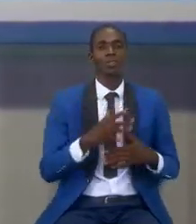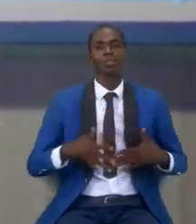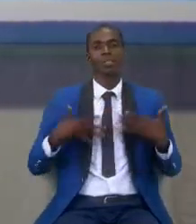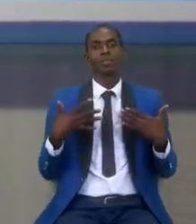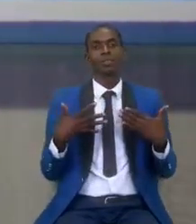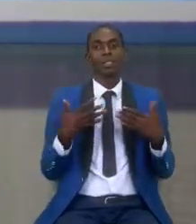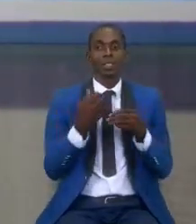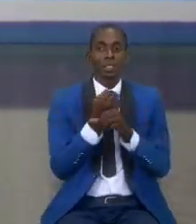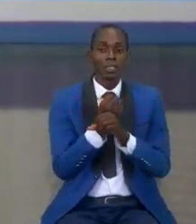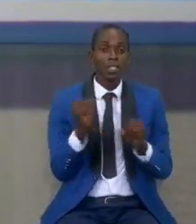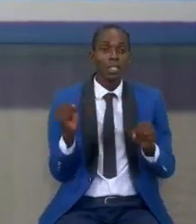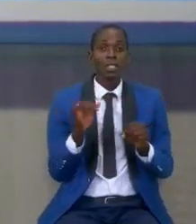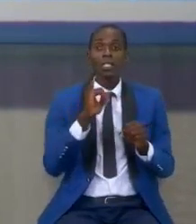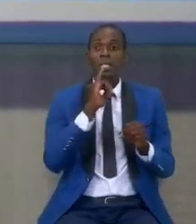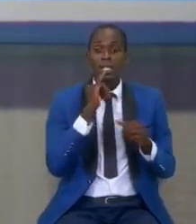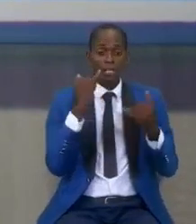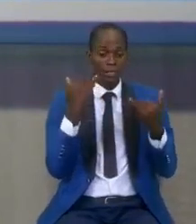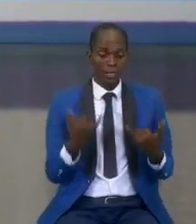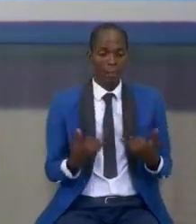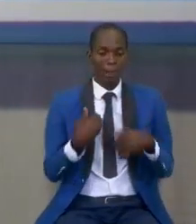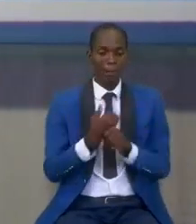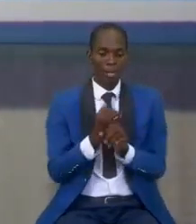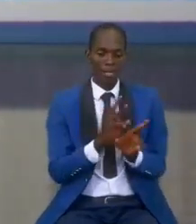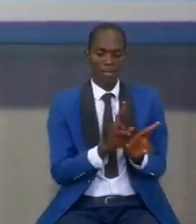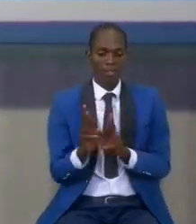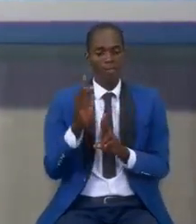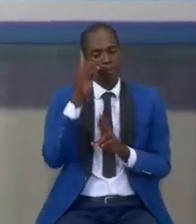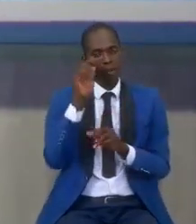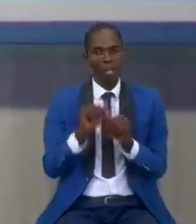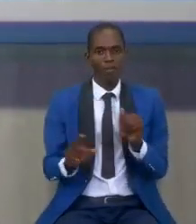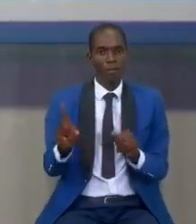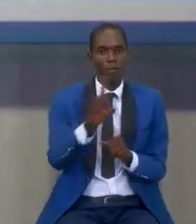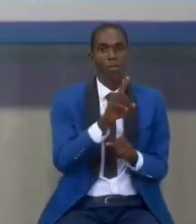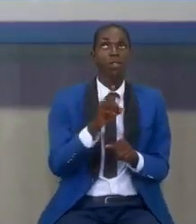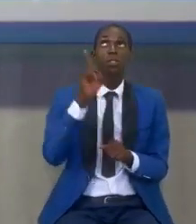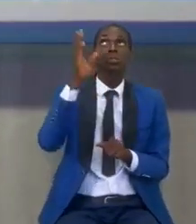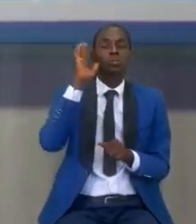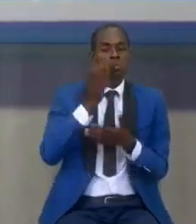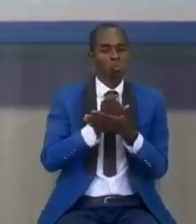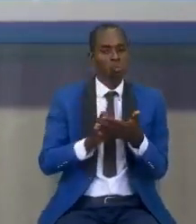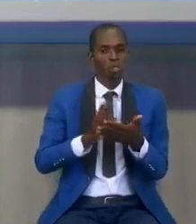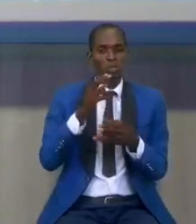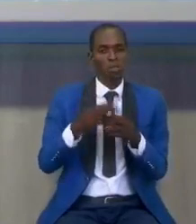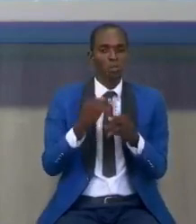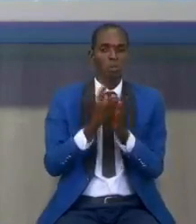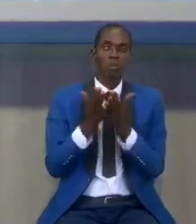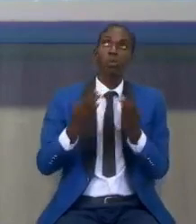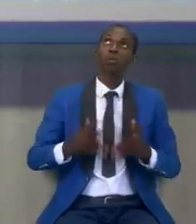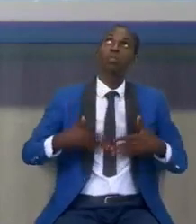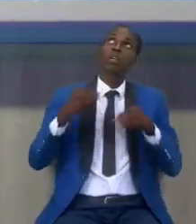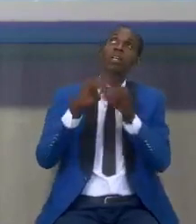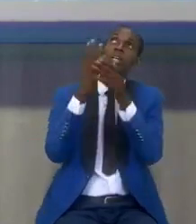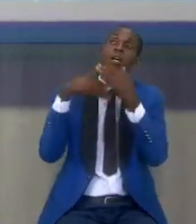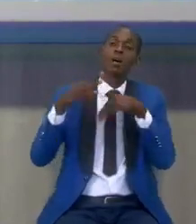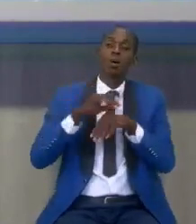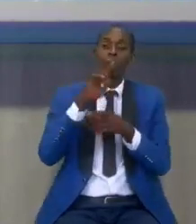everyone. You write your name in the book of life in heaven. And when you leave this world, you go to a prepared